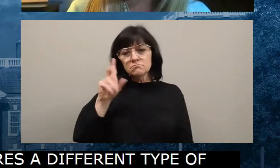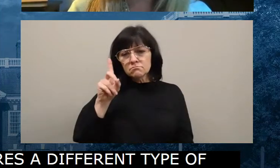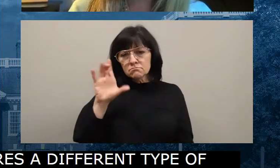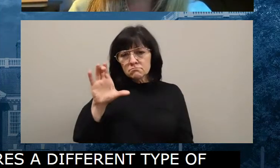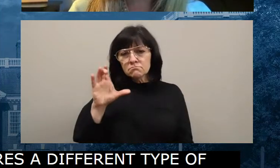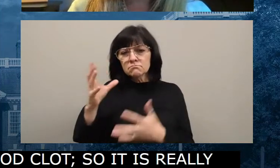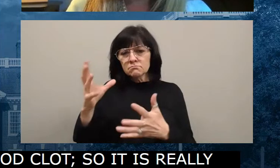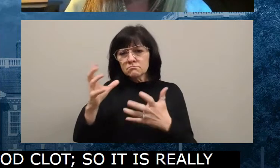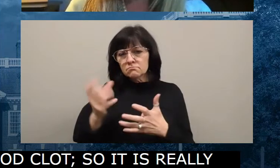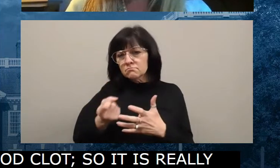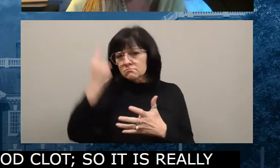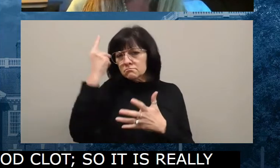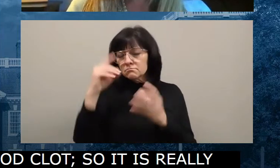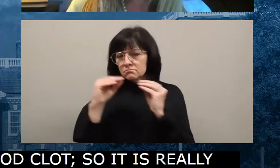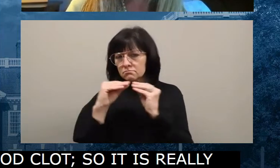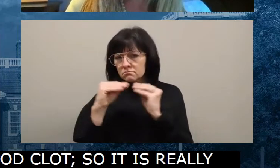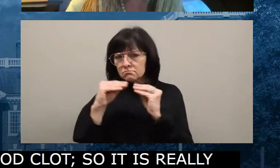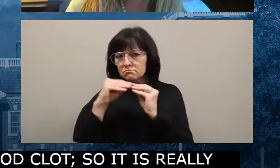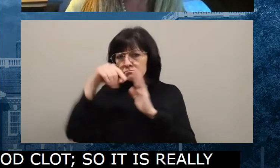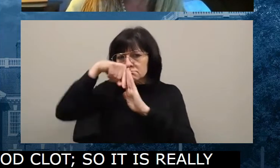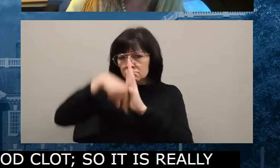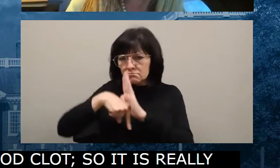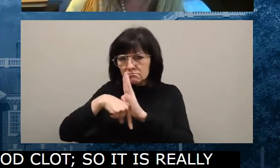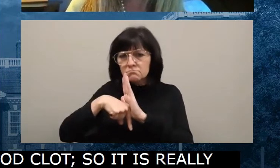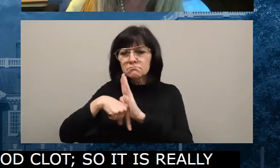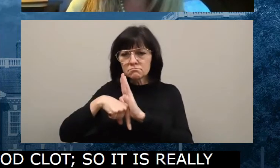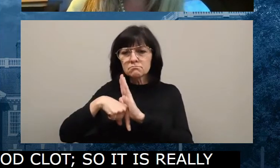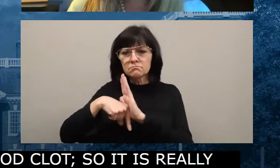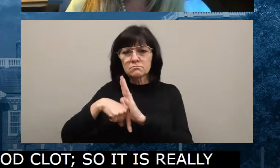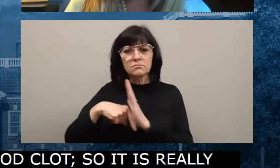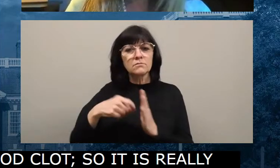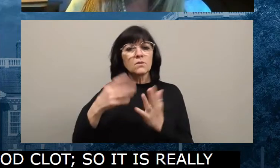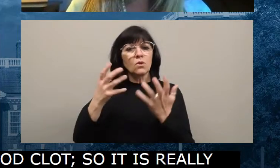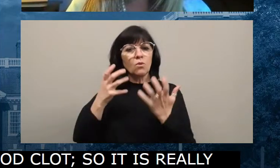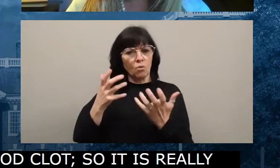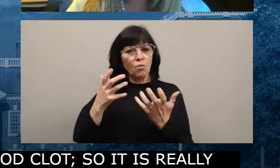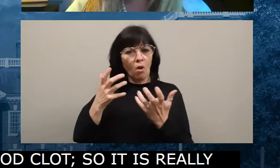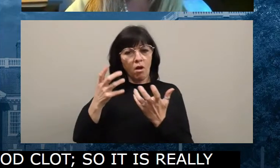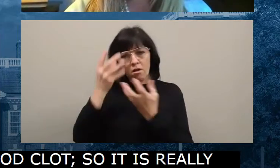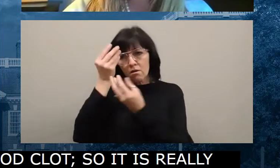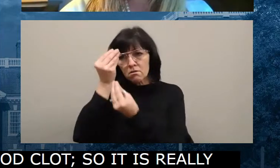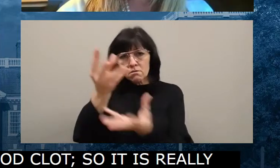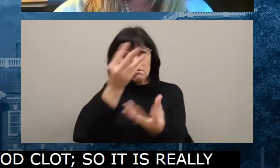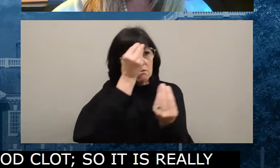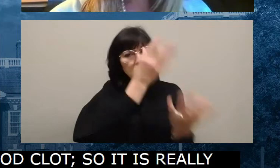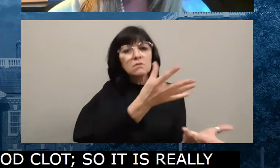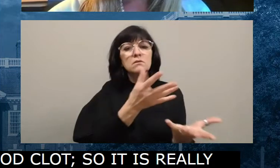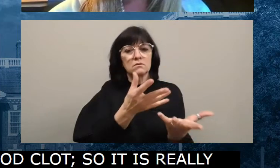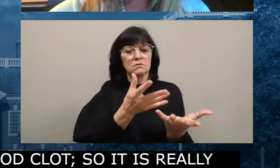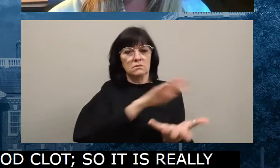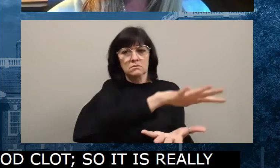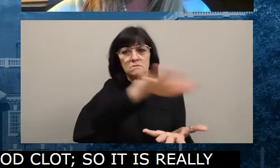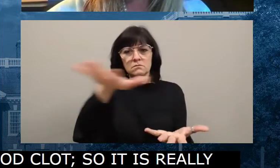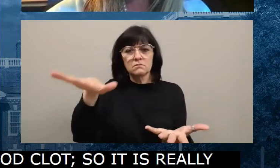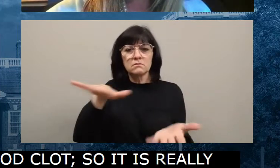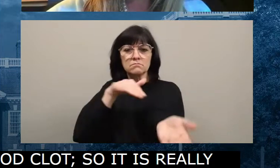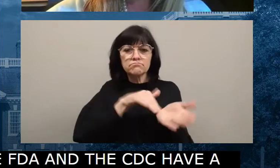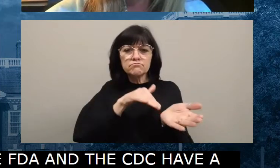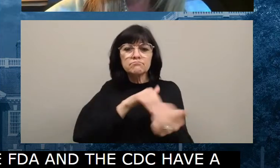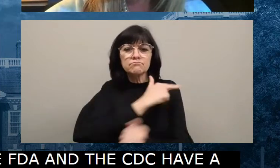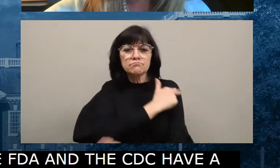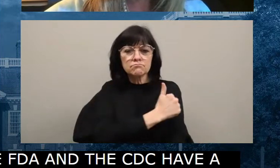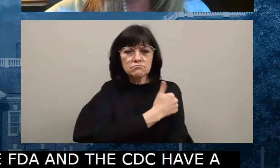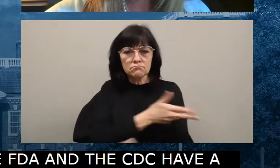6 cases, but also so that the medical community is aware of how to identify these cases